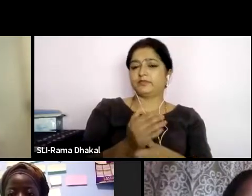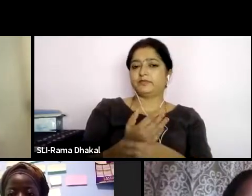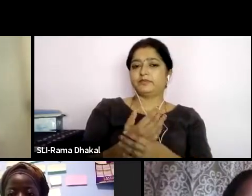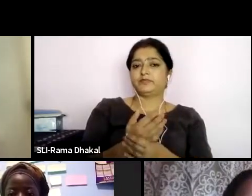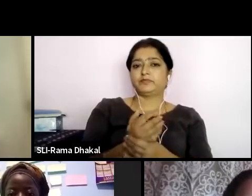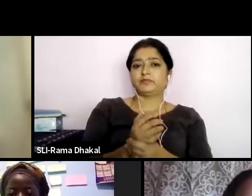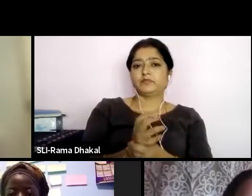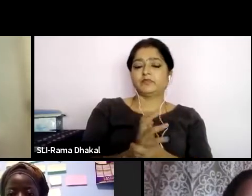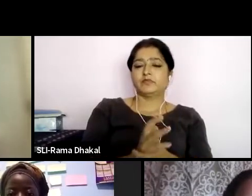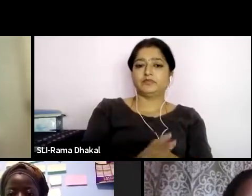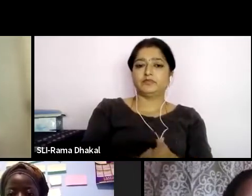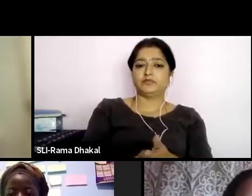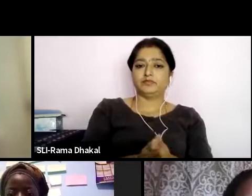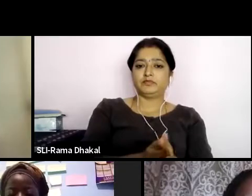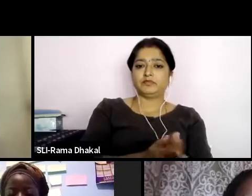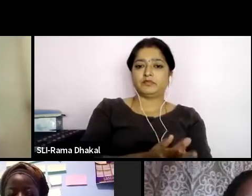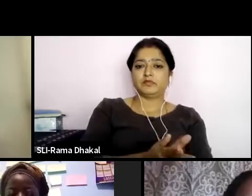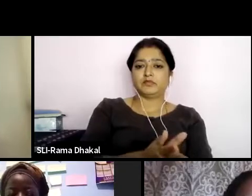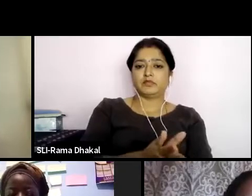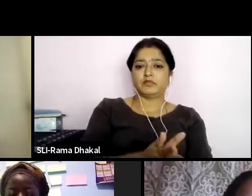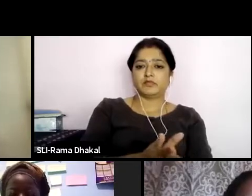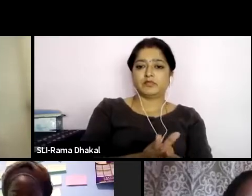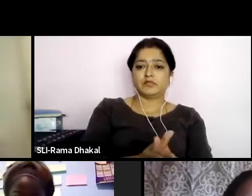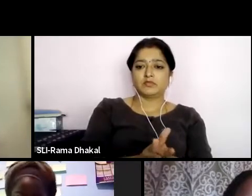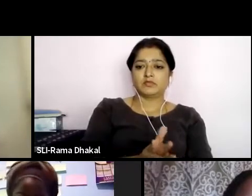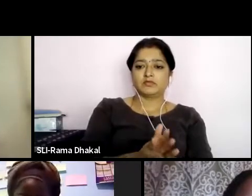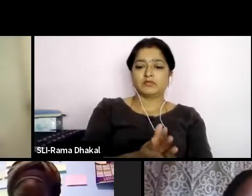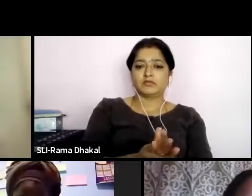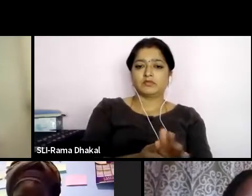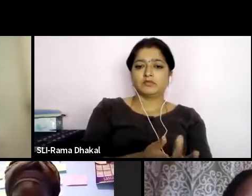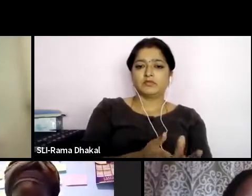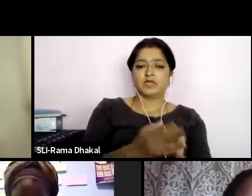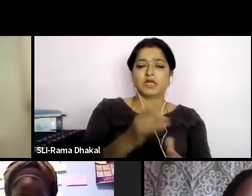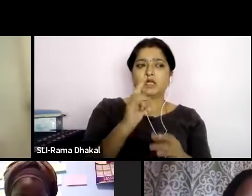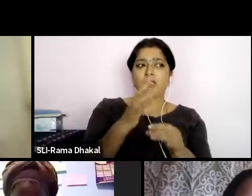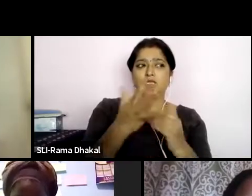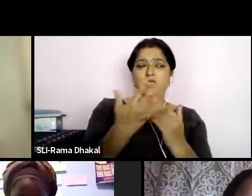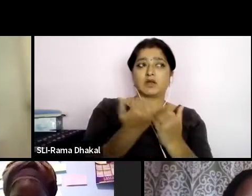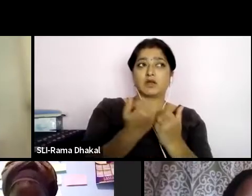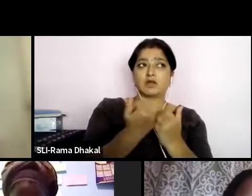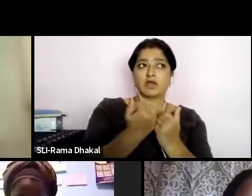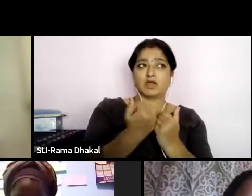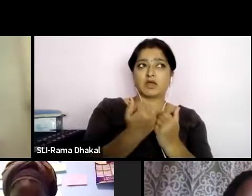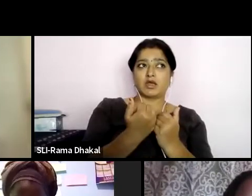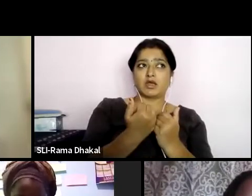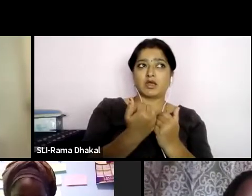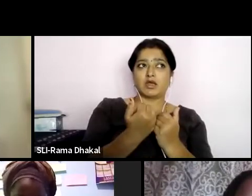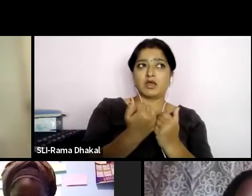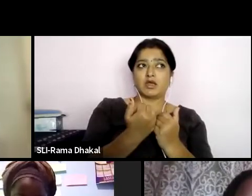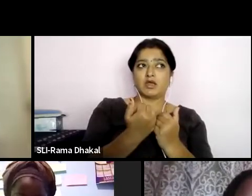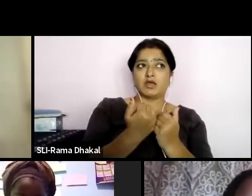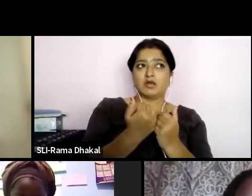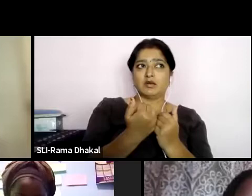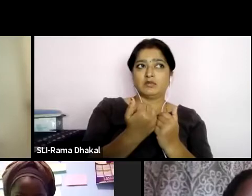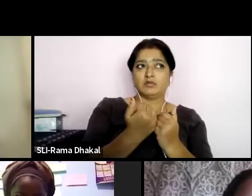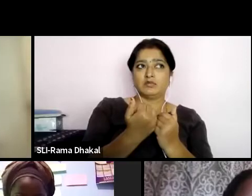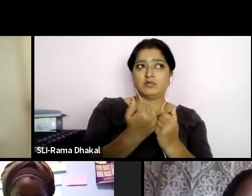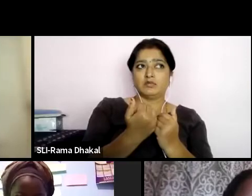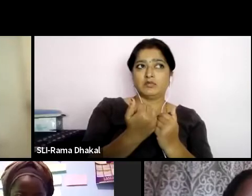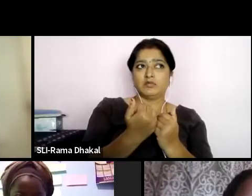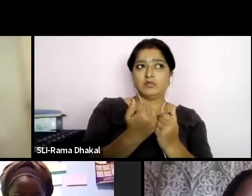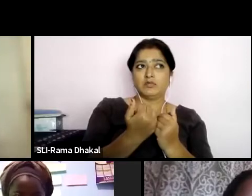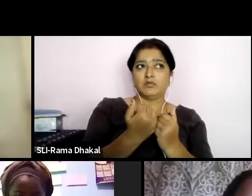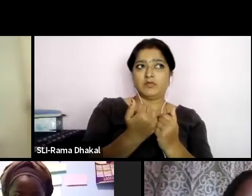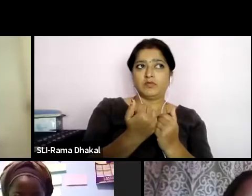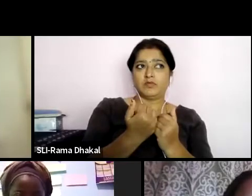nexus of them trying to look for opportunities to work, to provide for their family, but then also to take care of the families